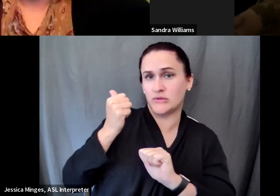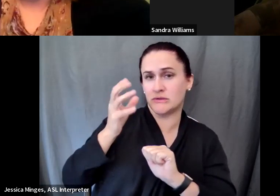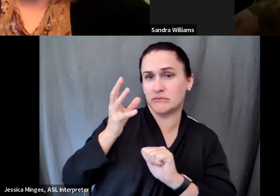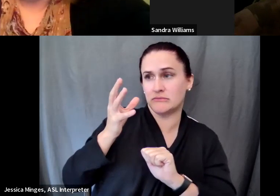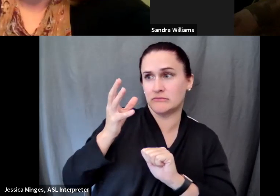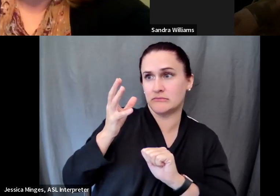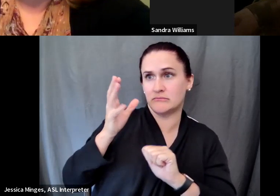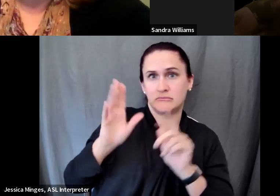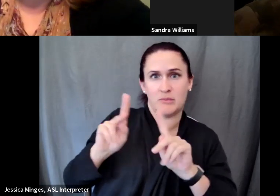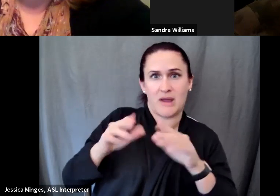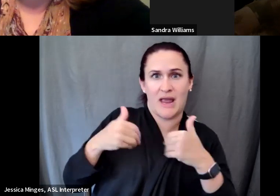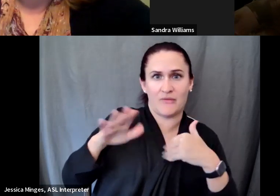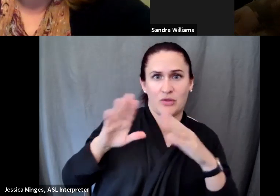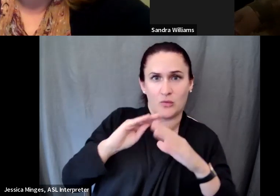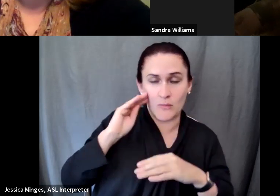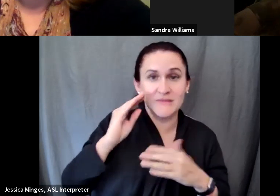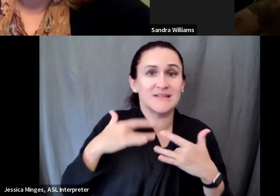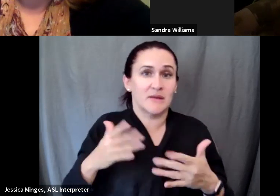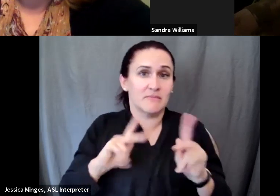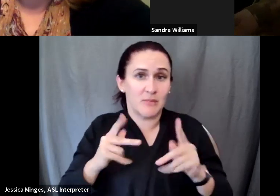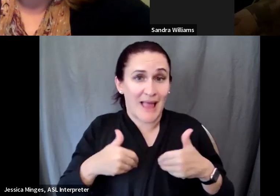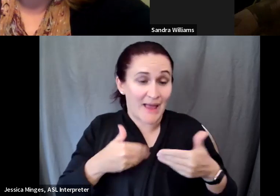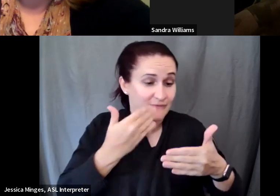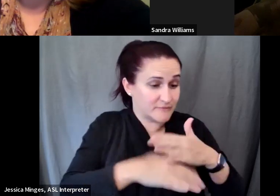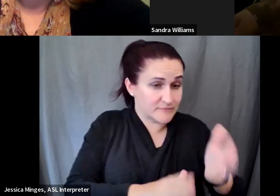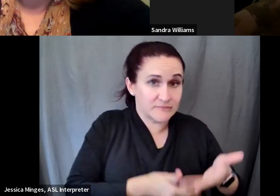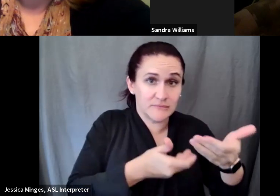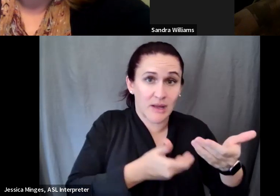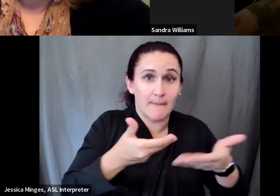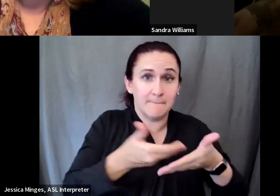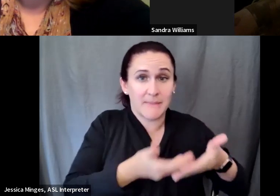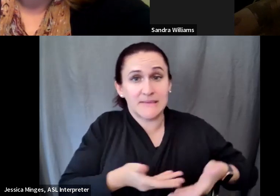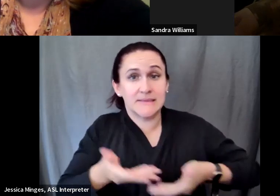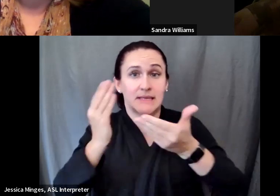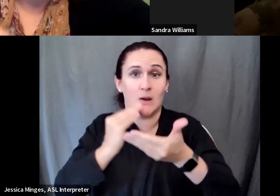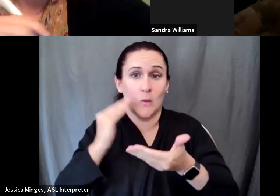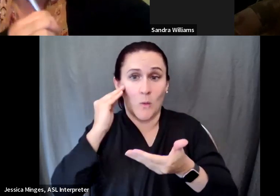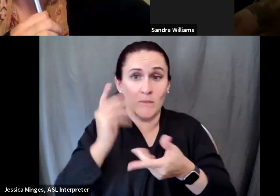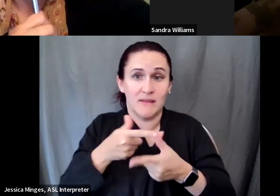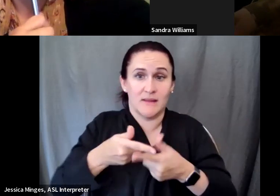a person has a baby, they take it home, and they parent.